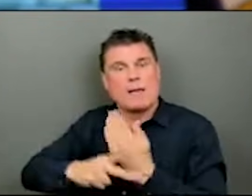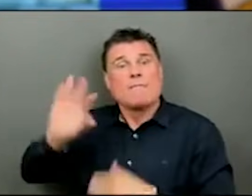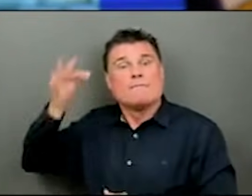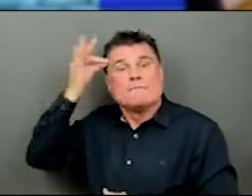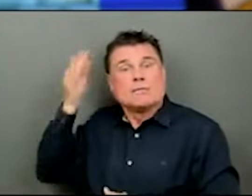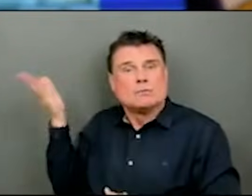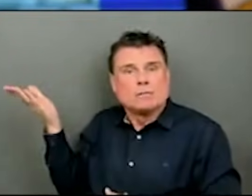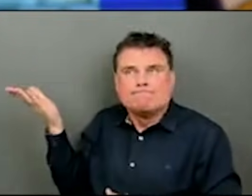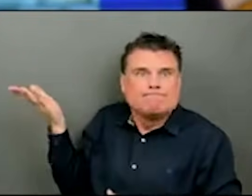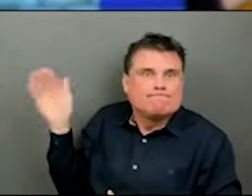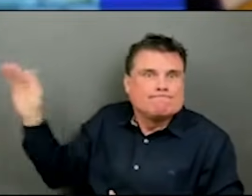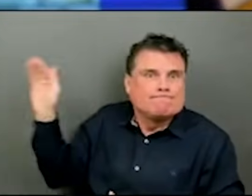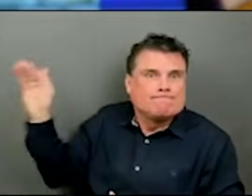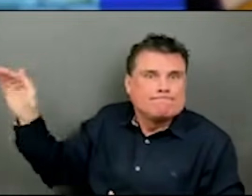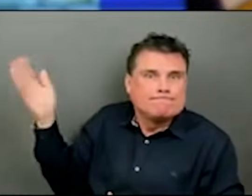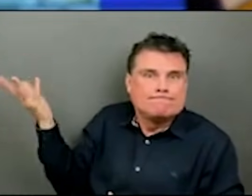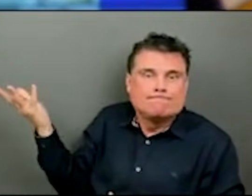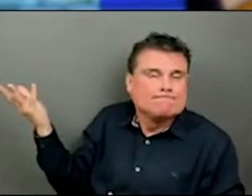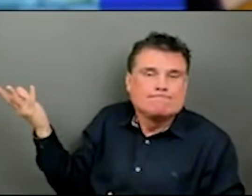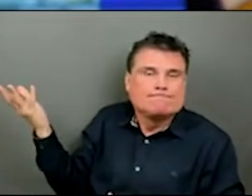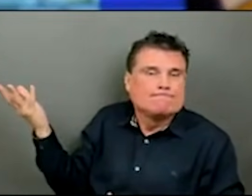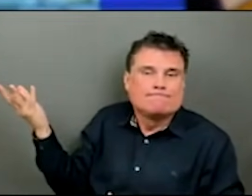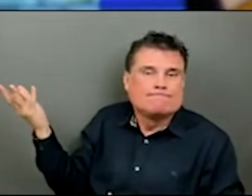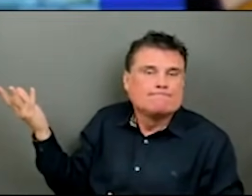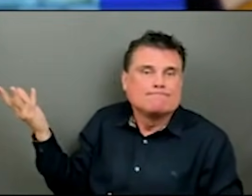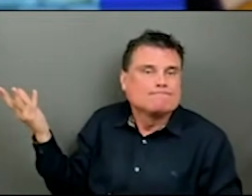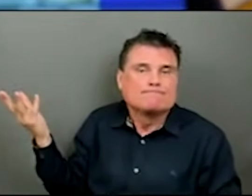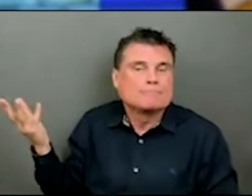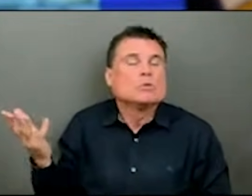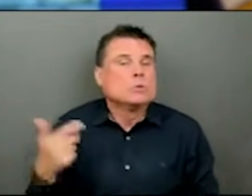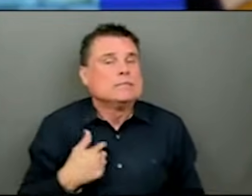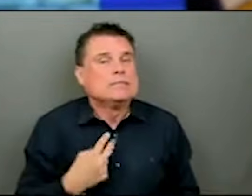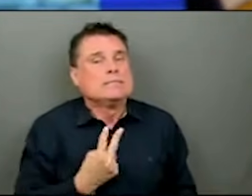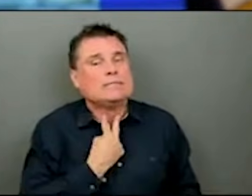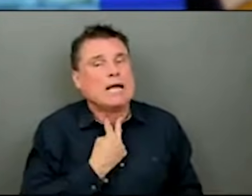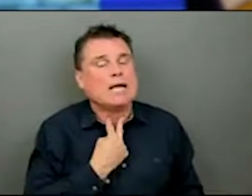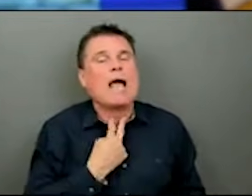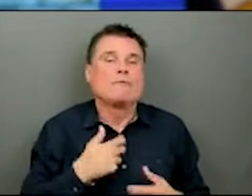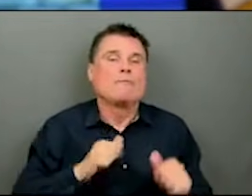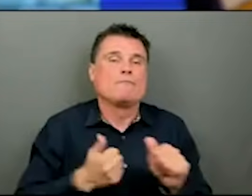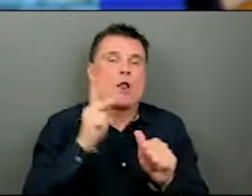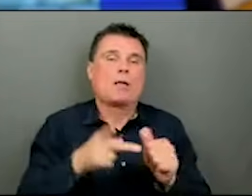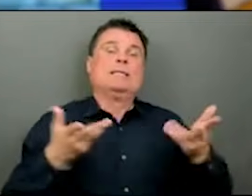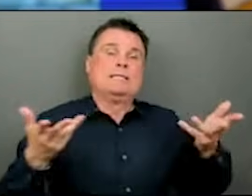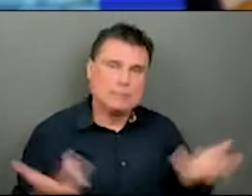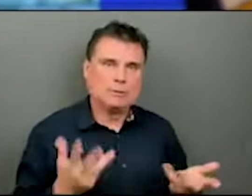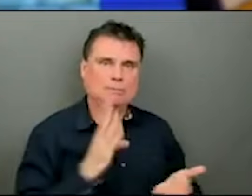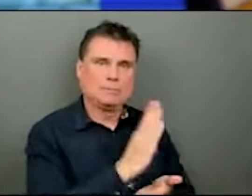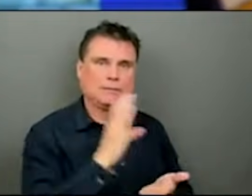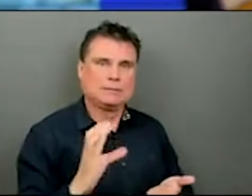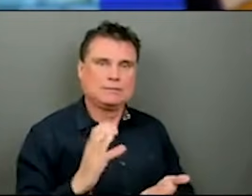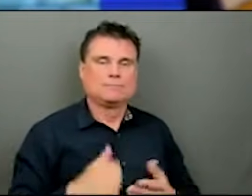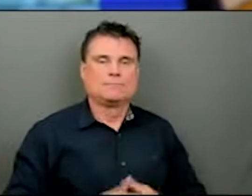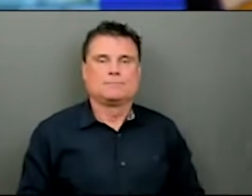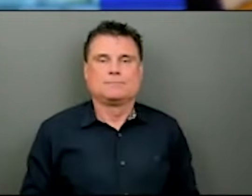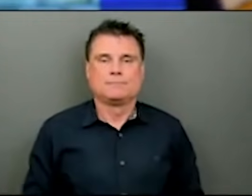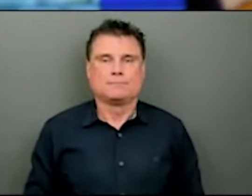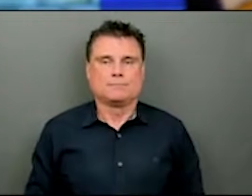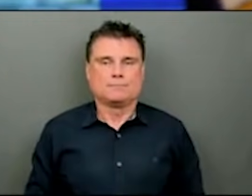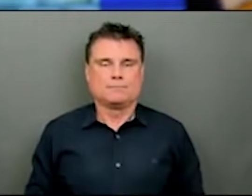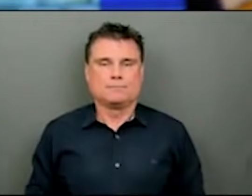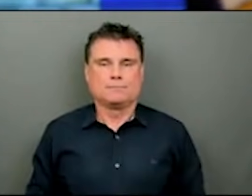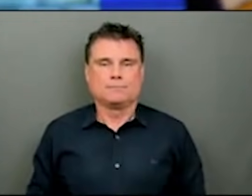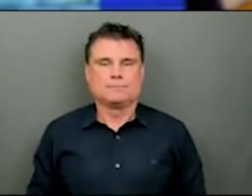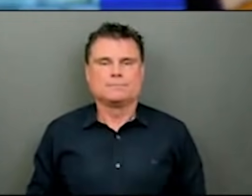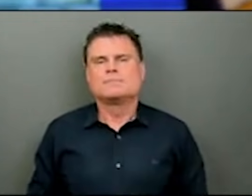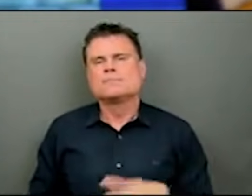is enough, and we'll be left to fill the gaps. Follow-up, Justine? Yes, thank you. Can you give me a